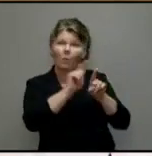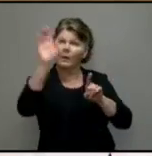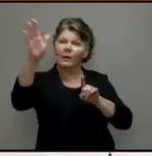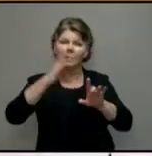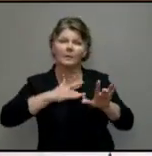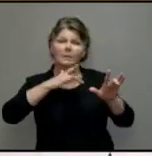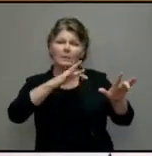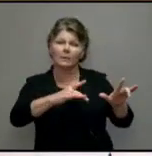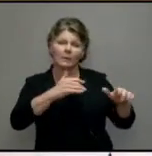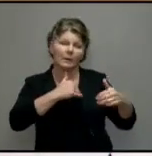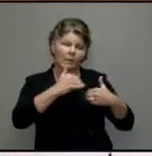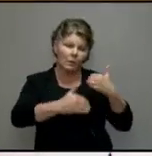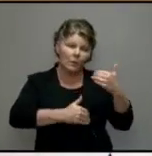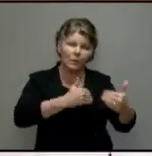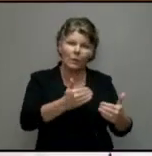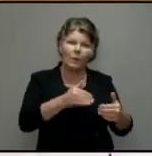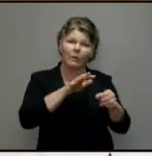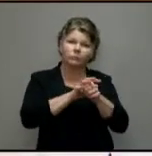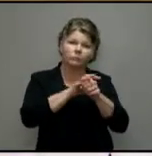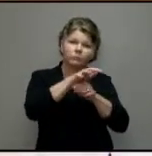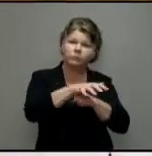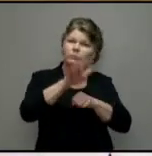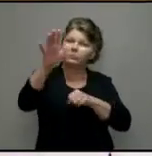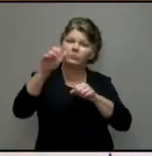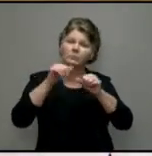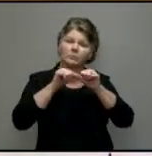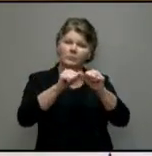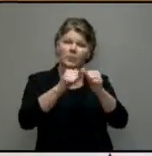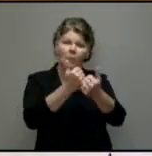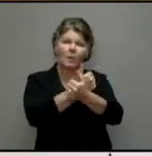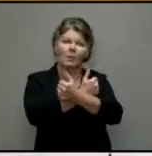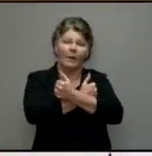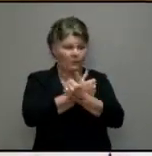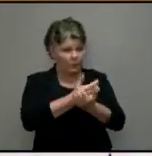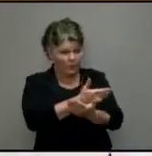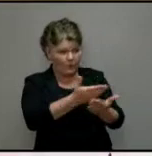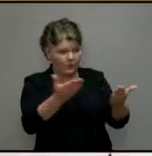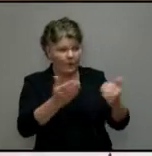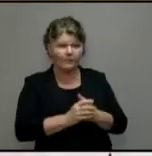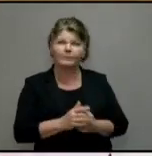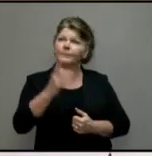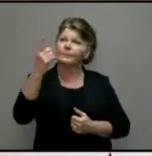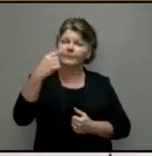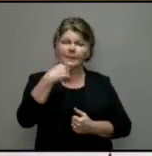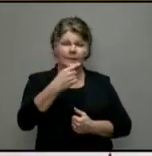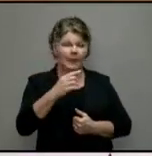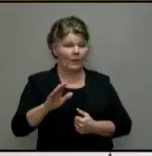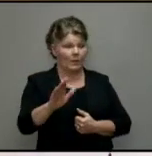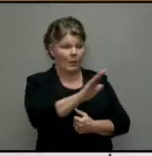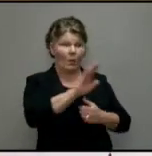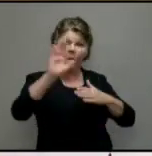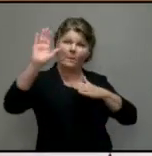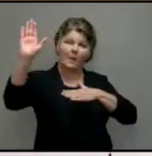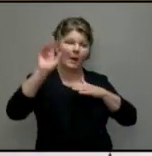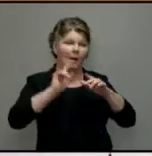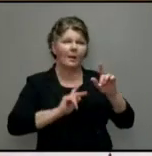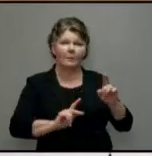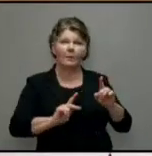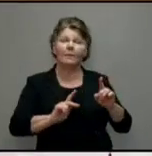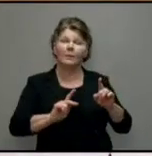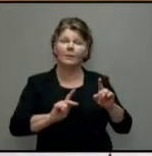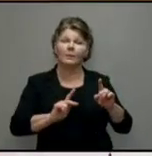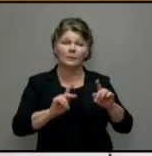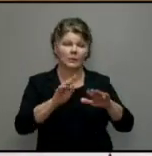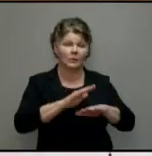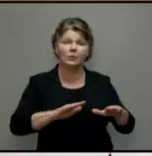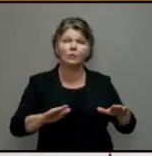compassion, according to the abundance of his steadfast love. For he said, surely they are my people, children who will not